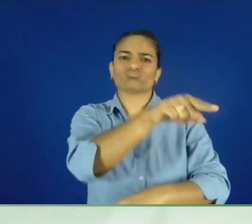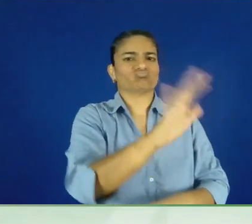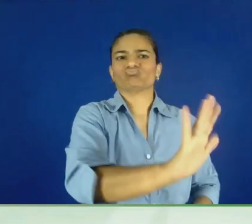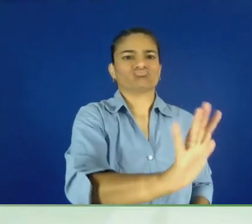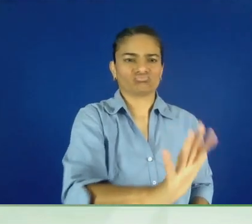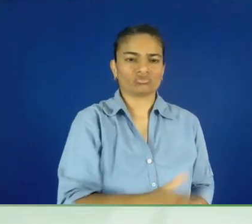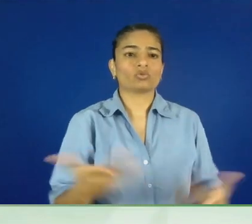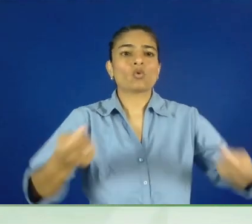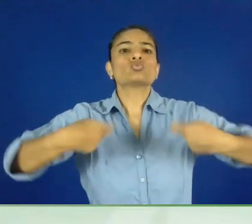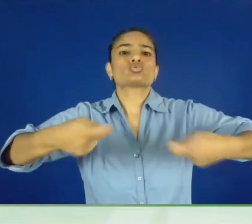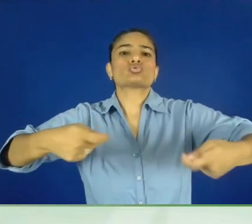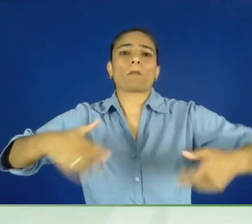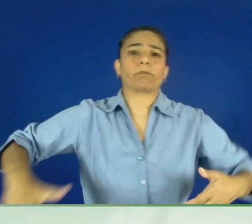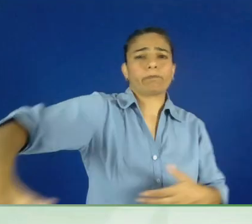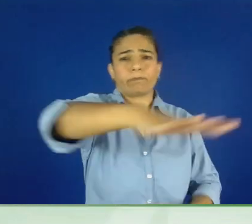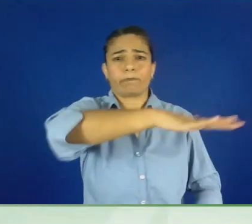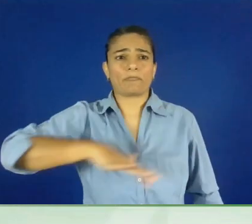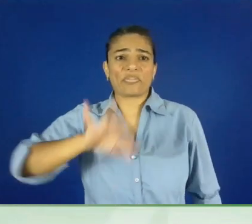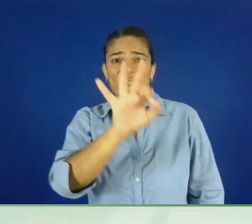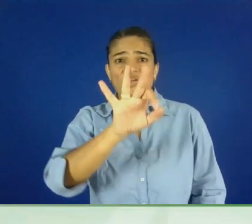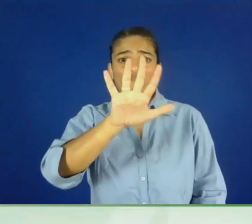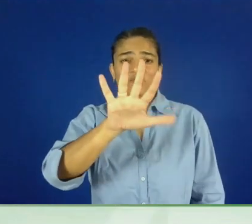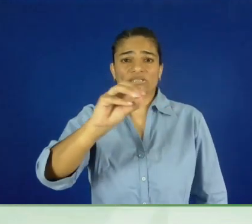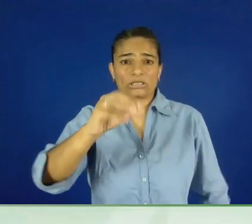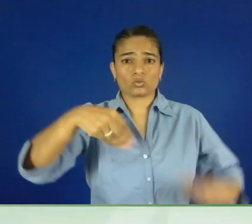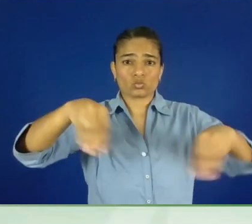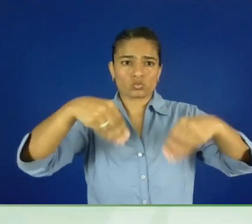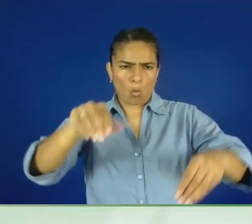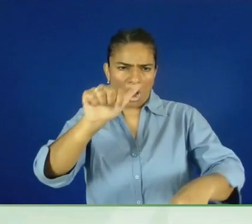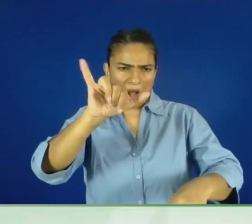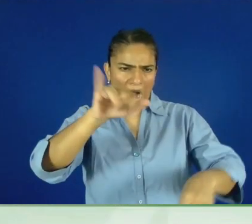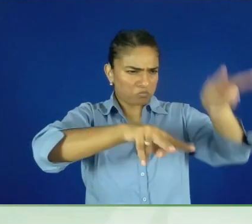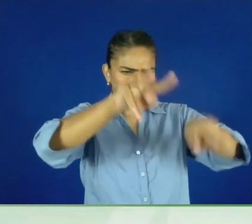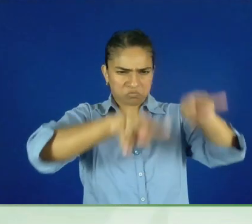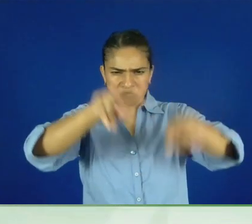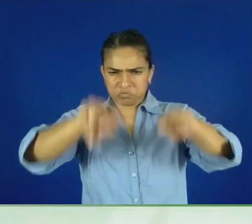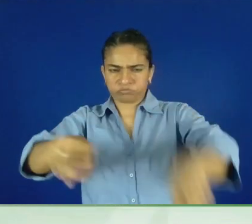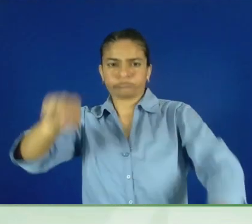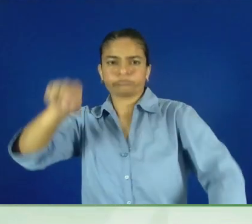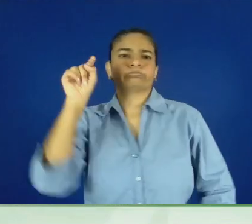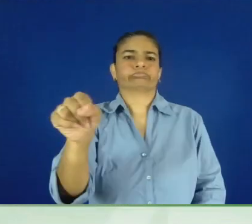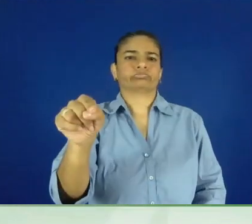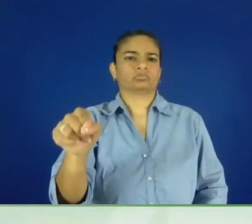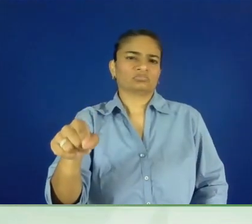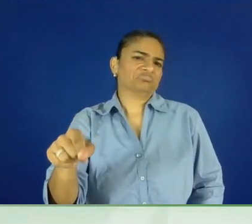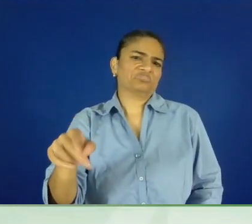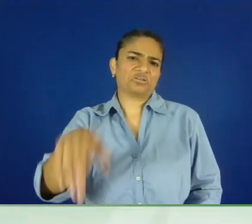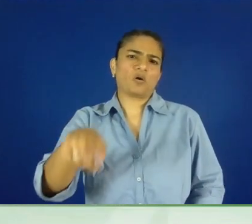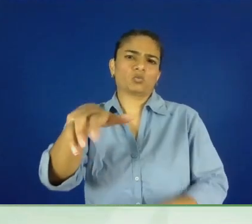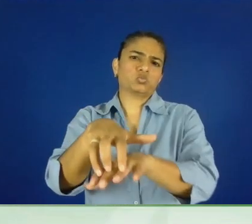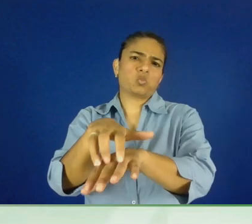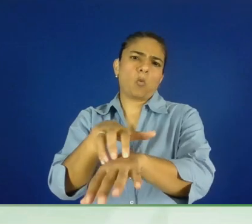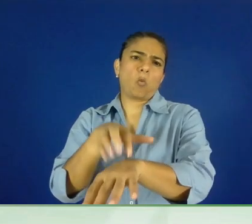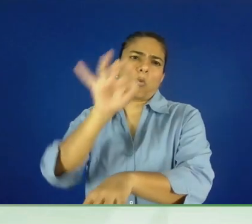the reason you're a bit slower, and you agreed with your boss you could be a bit slower because of your disability, isn't taken into account in the assessment, and you don't